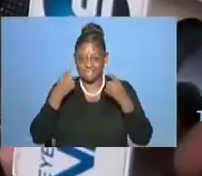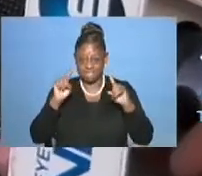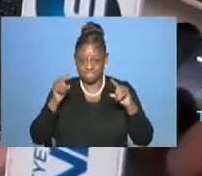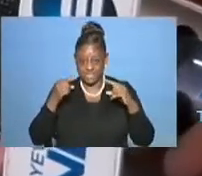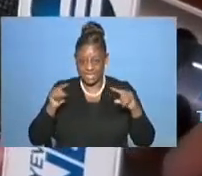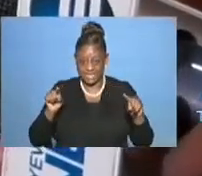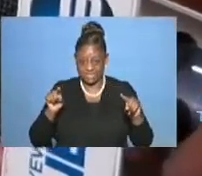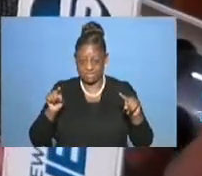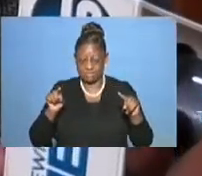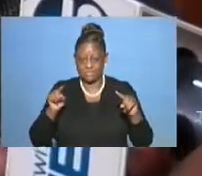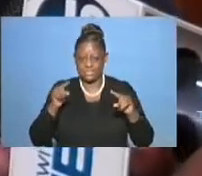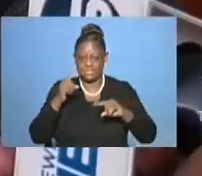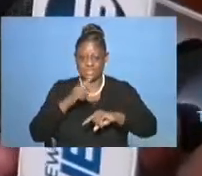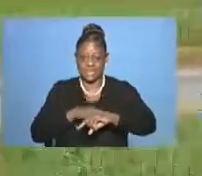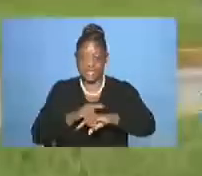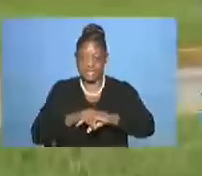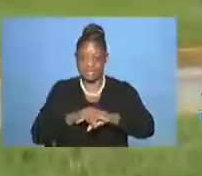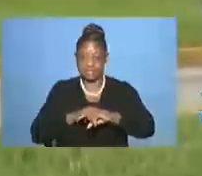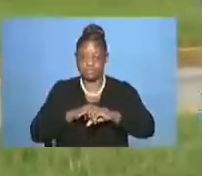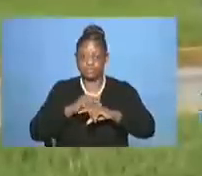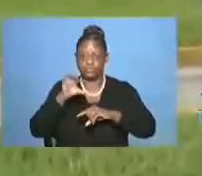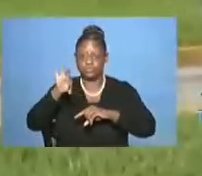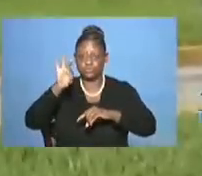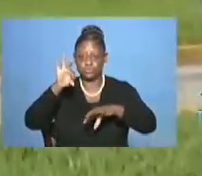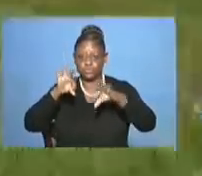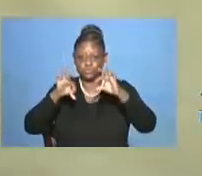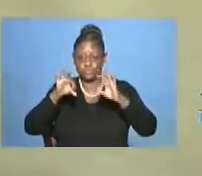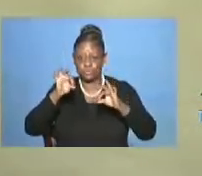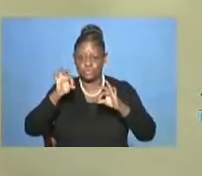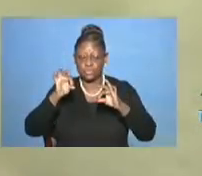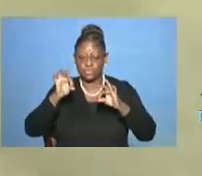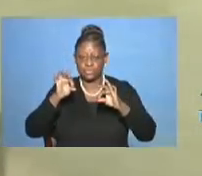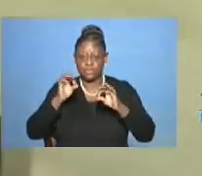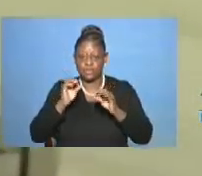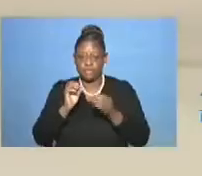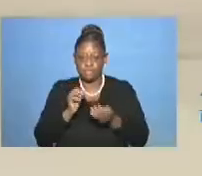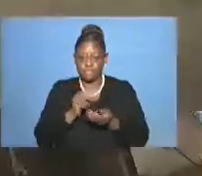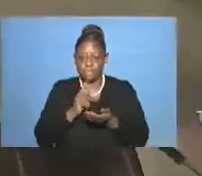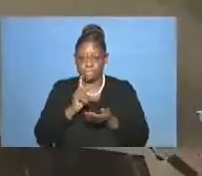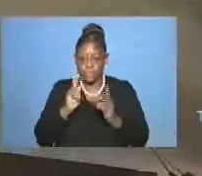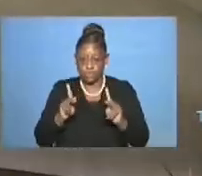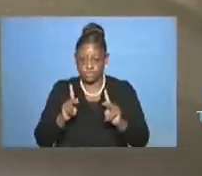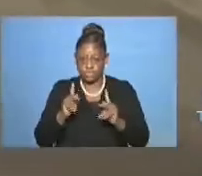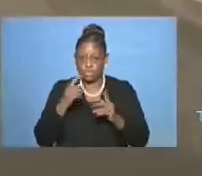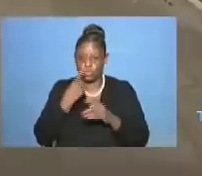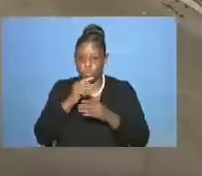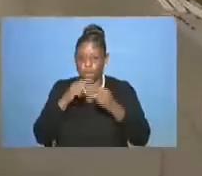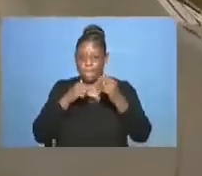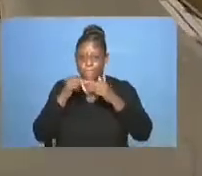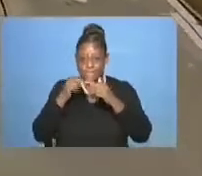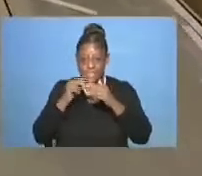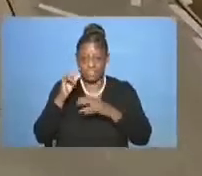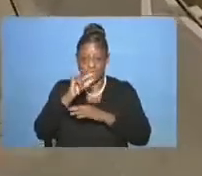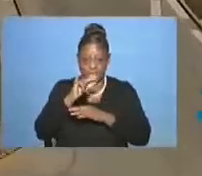the provider for the rebuilding of the Grand Bahama Airport. So I am not going to get into